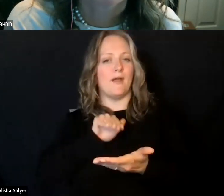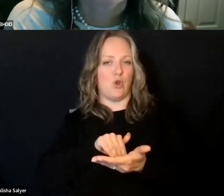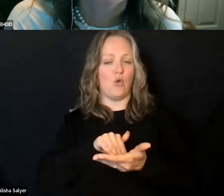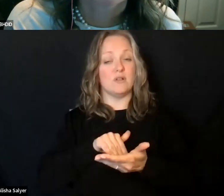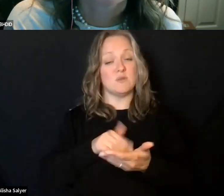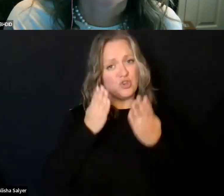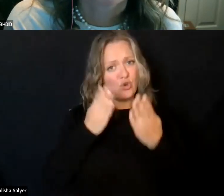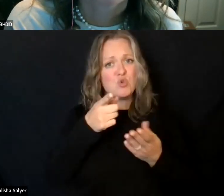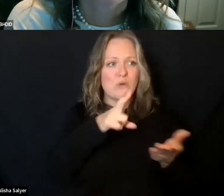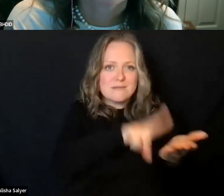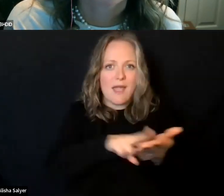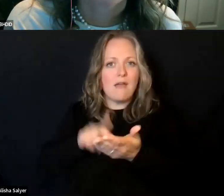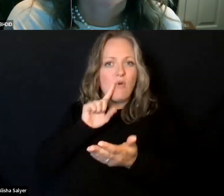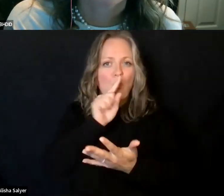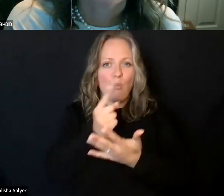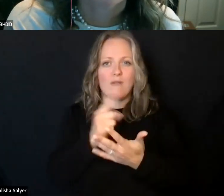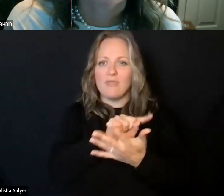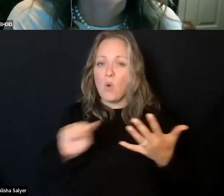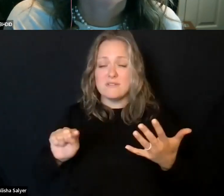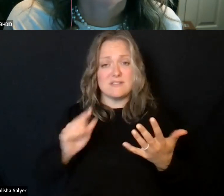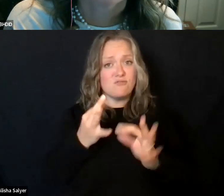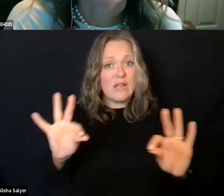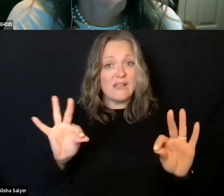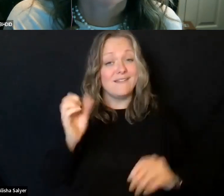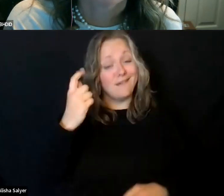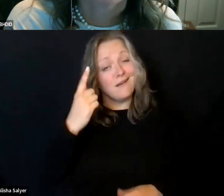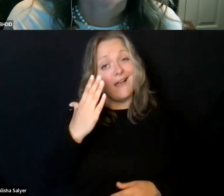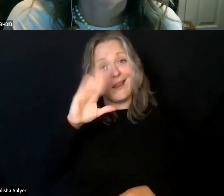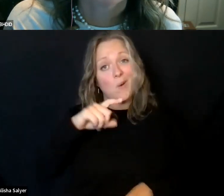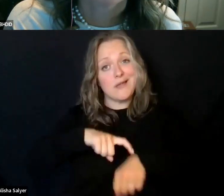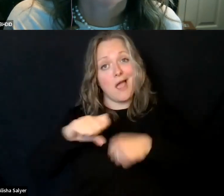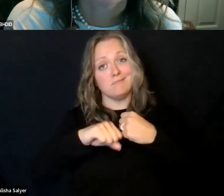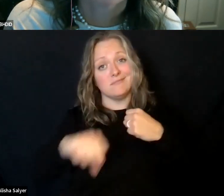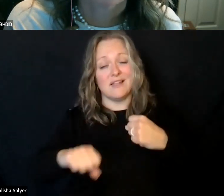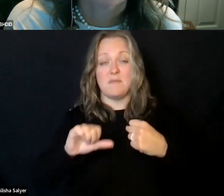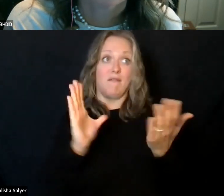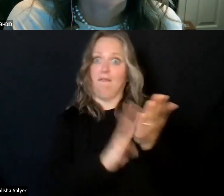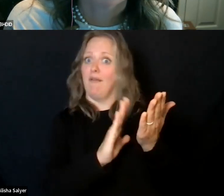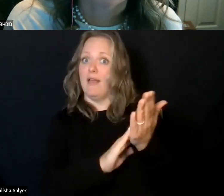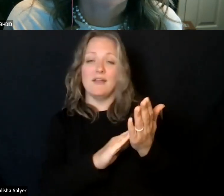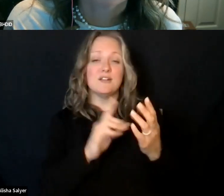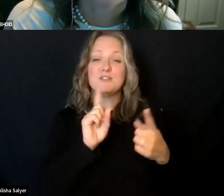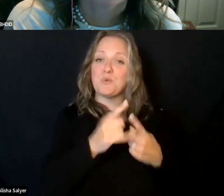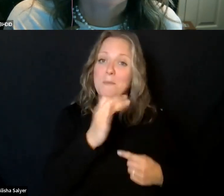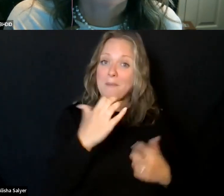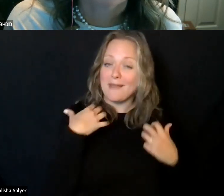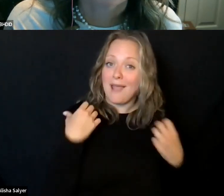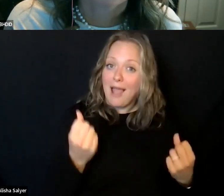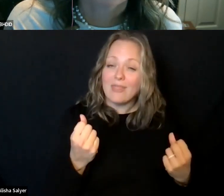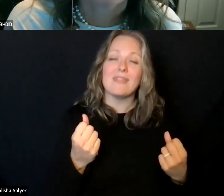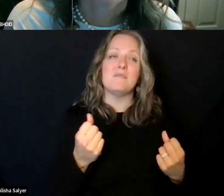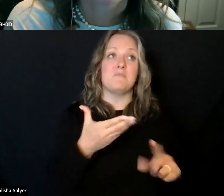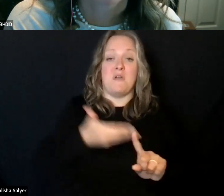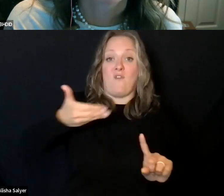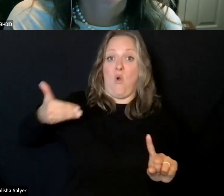They're free. They can be lengthy. Another major props to public health. Since I went through one, it has gotten much shorter.